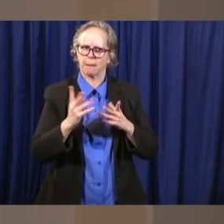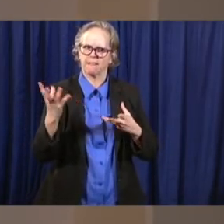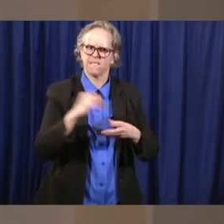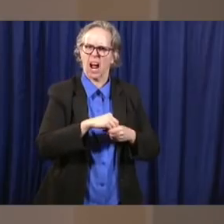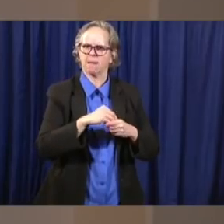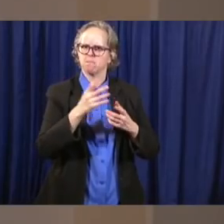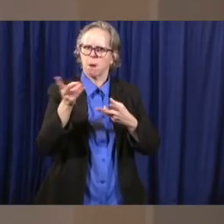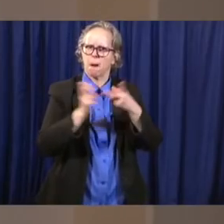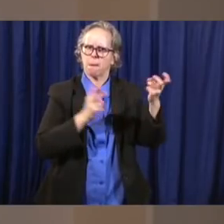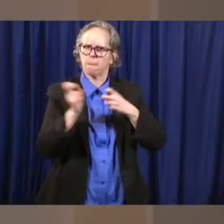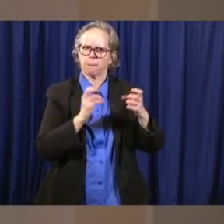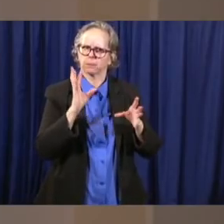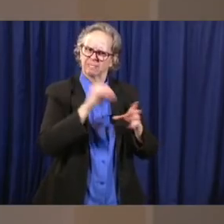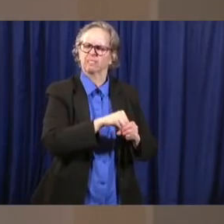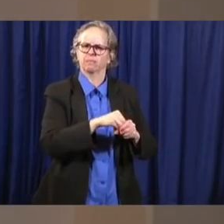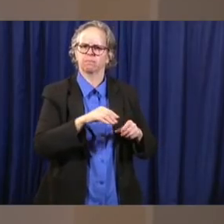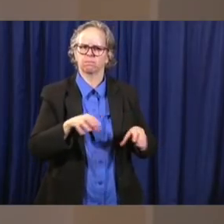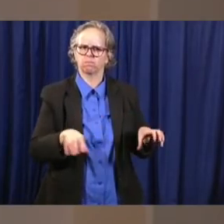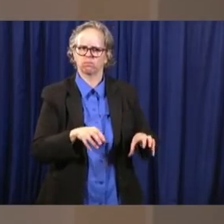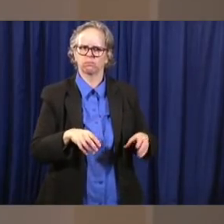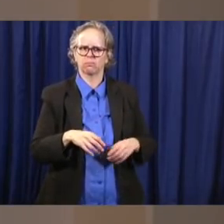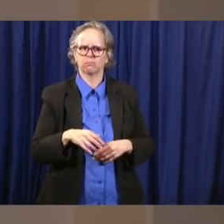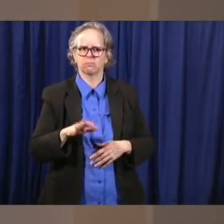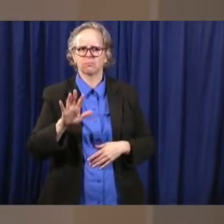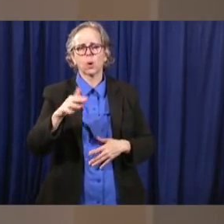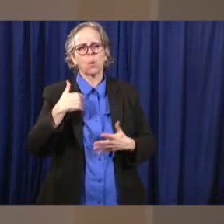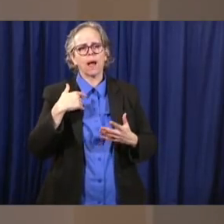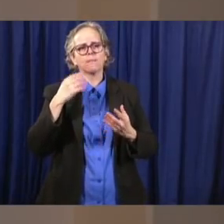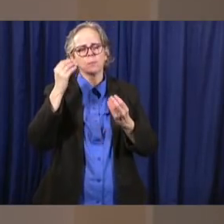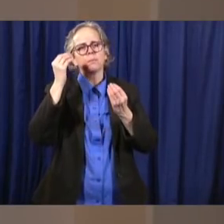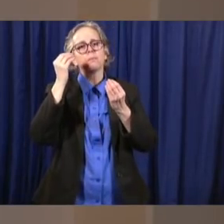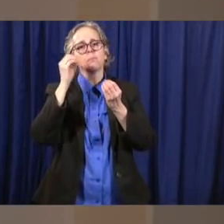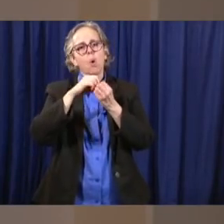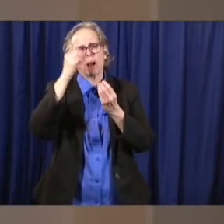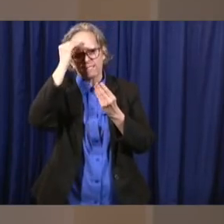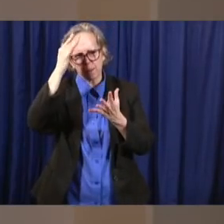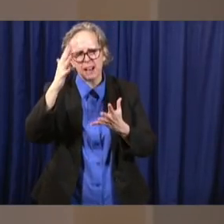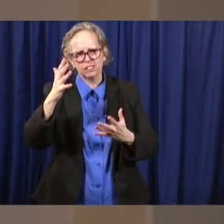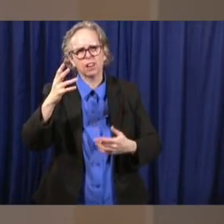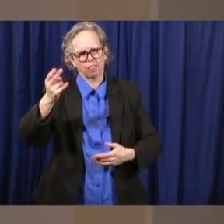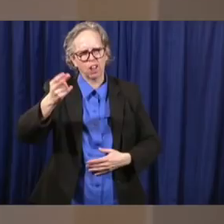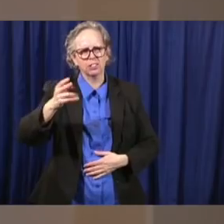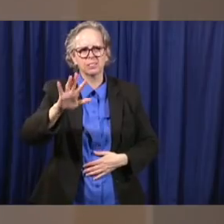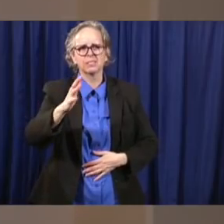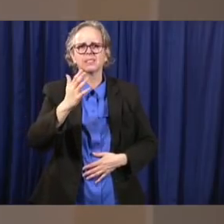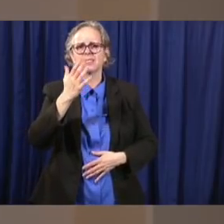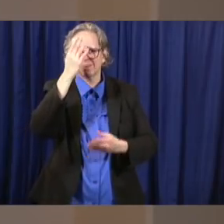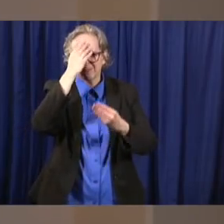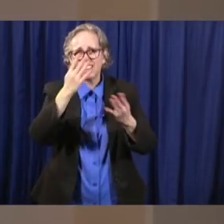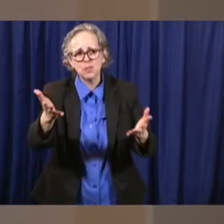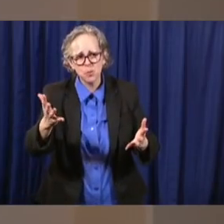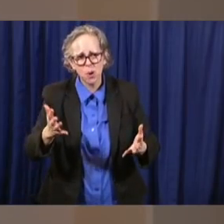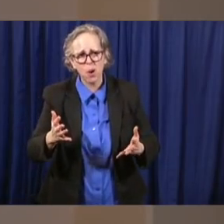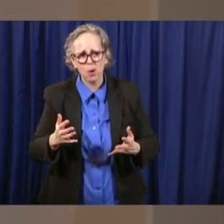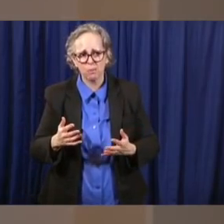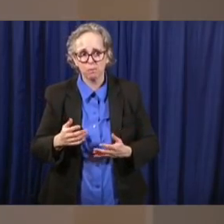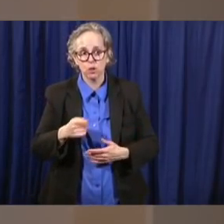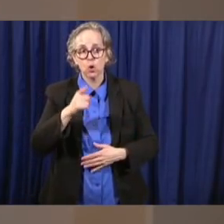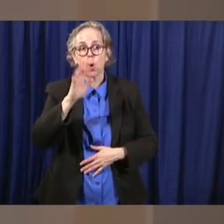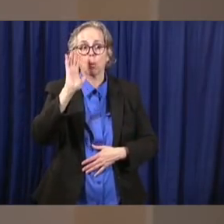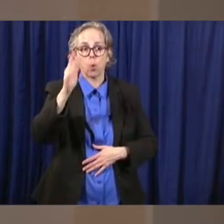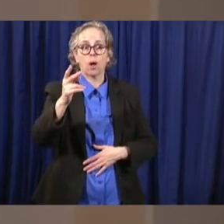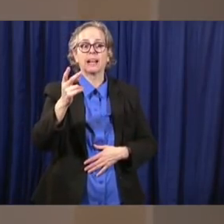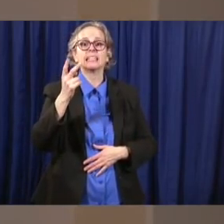And I'll have more on that on Thursday, but please let everybody know they will get their benefits as soon as